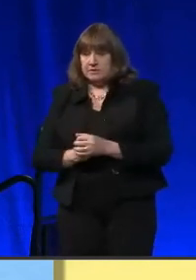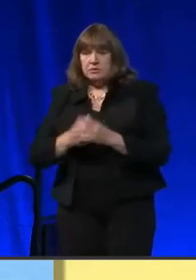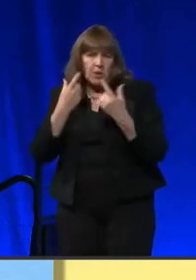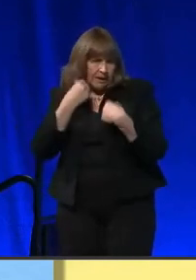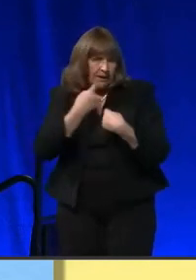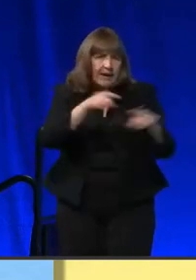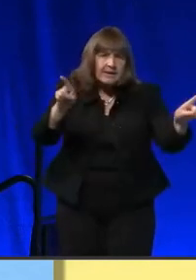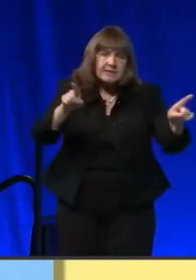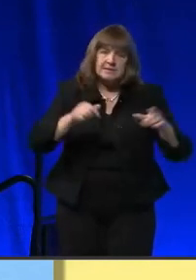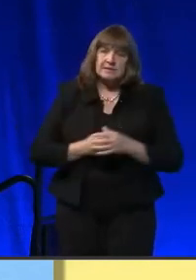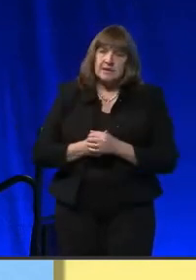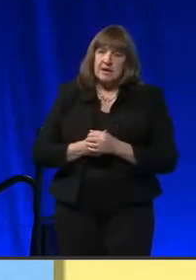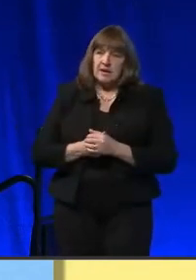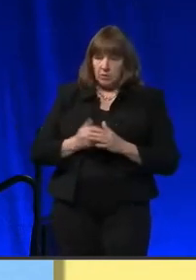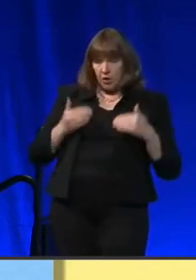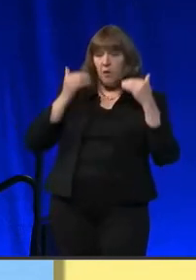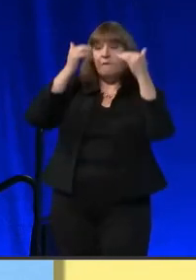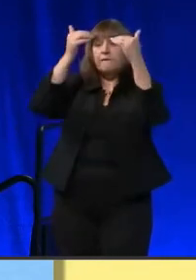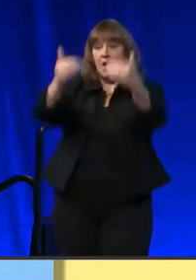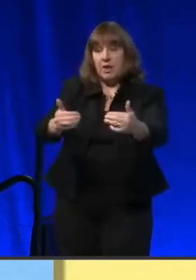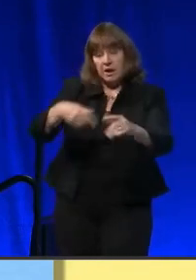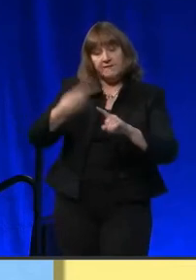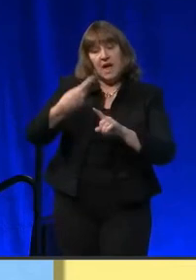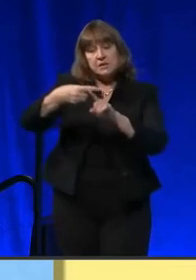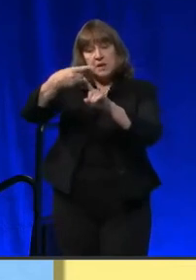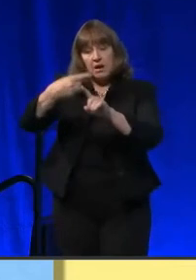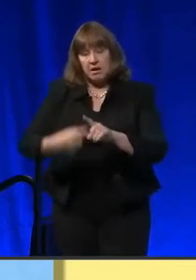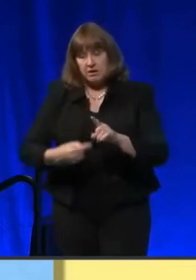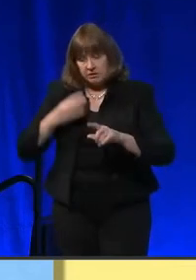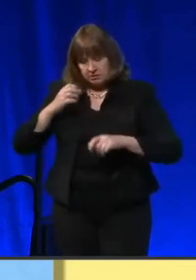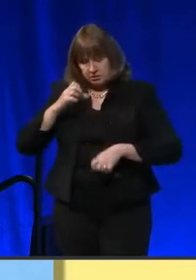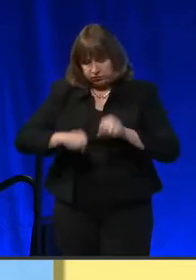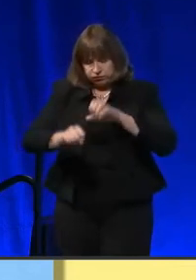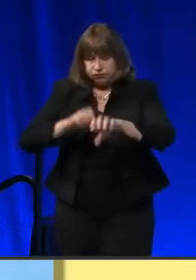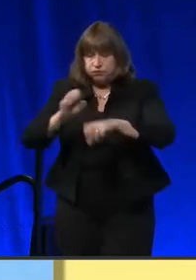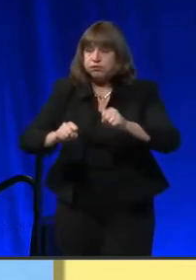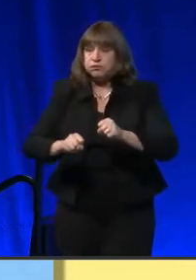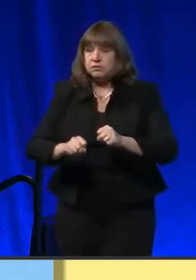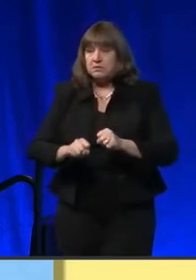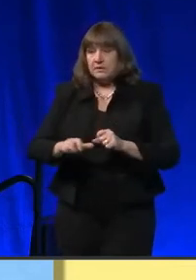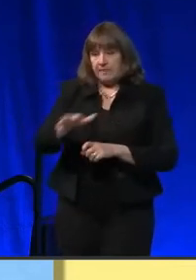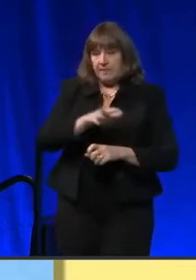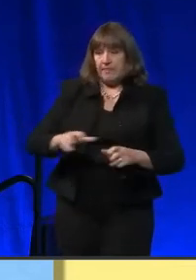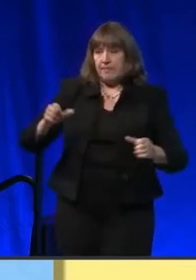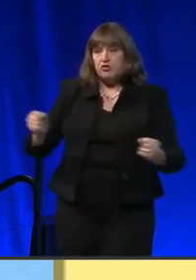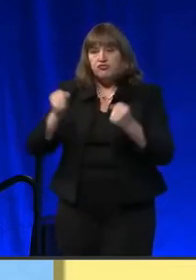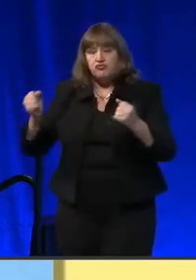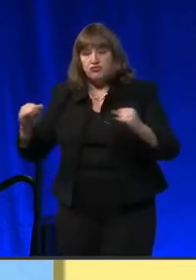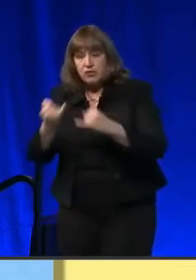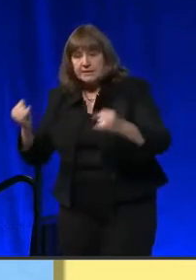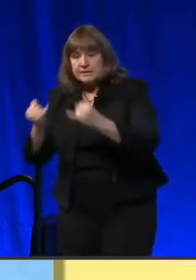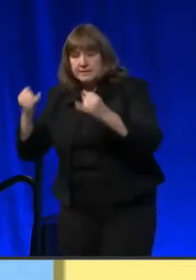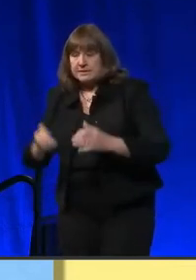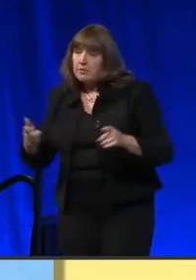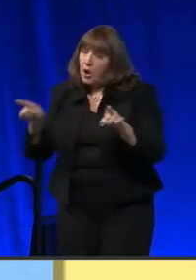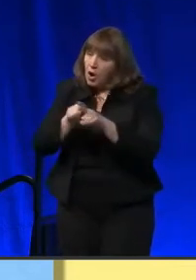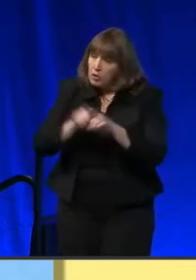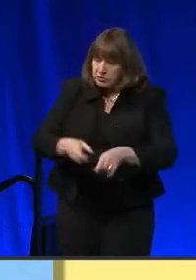say we want to go further and faster to deal with the economic crisis and improve a lot of our people, but we